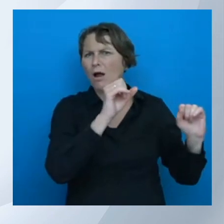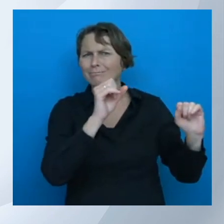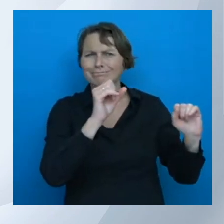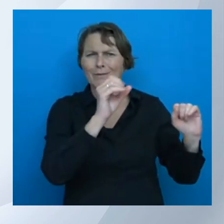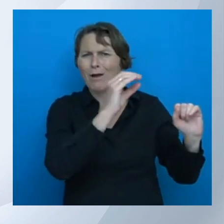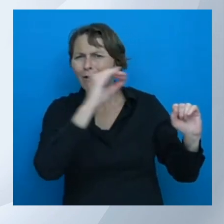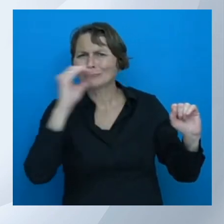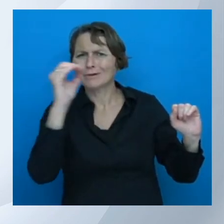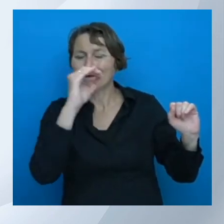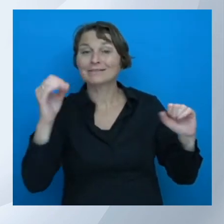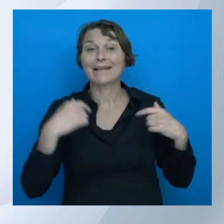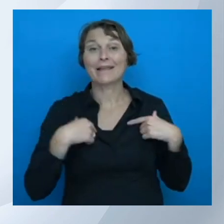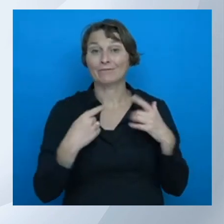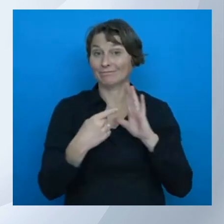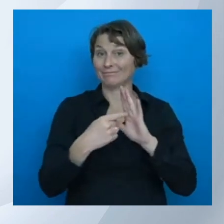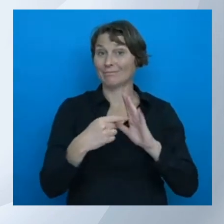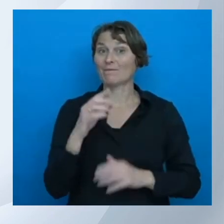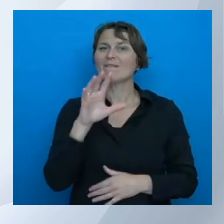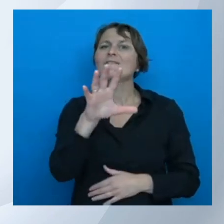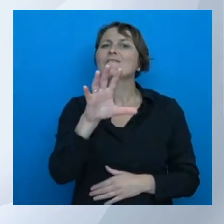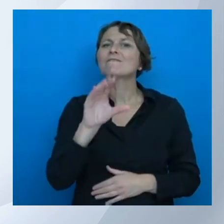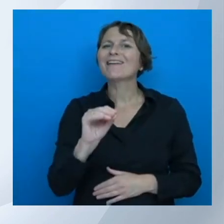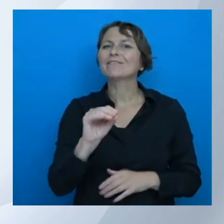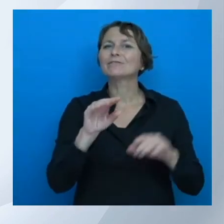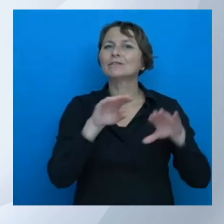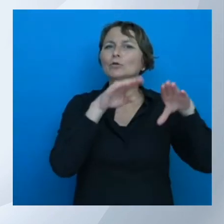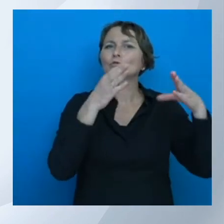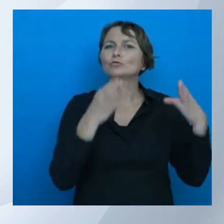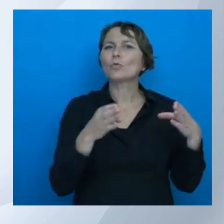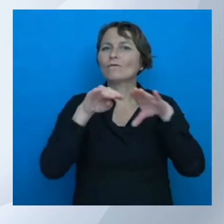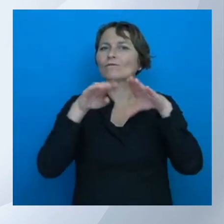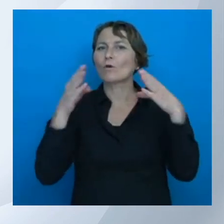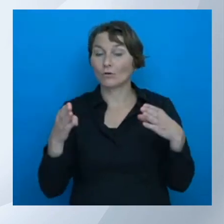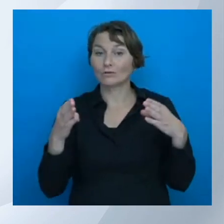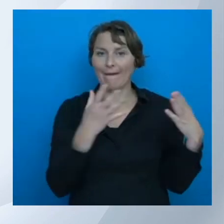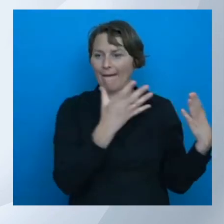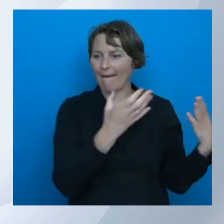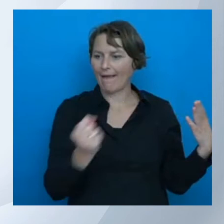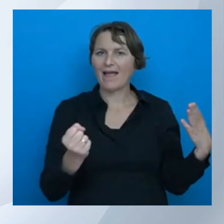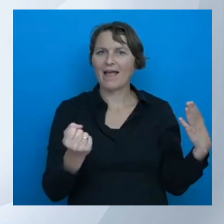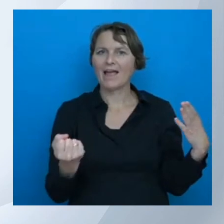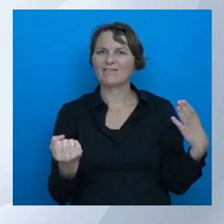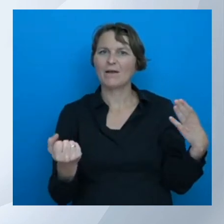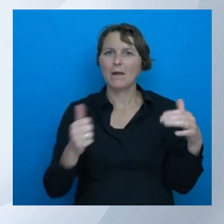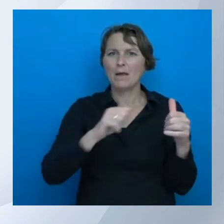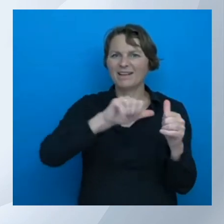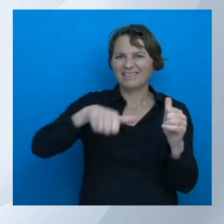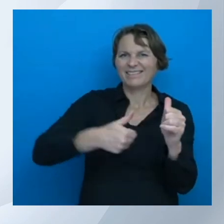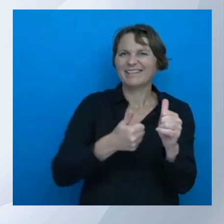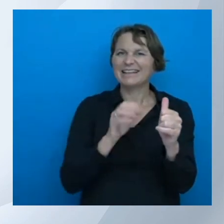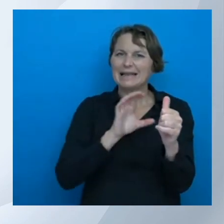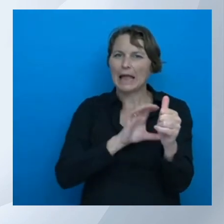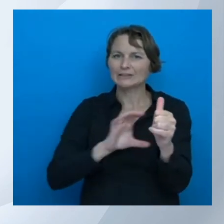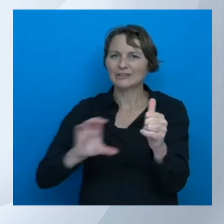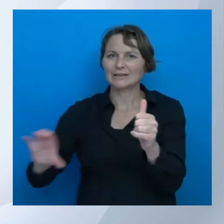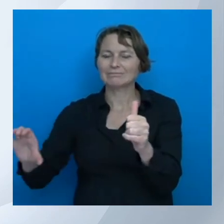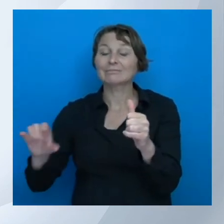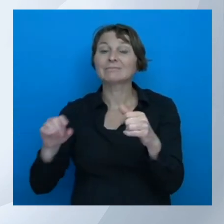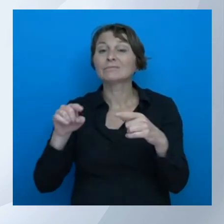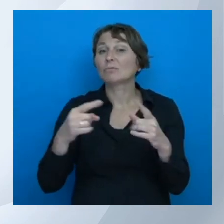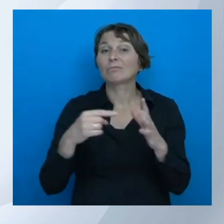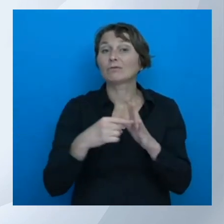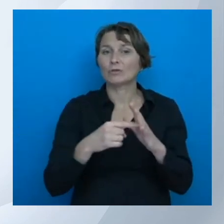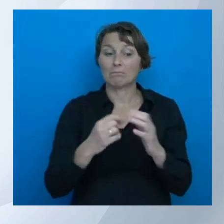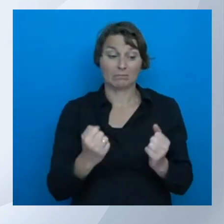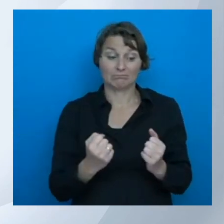world, we're going to need a way of managing those caches that those servers have. Whether we're doing caching at a delivery level, like